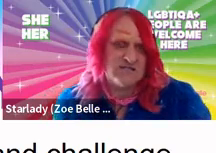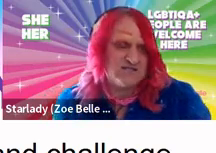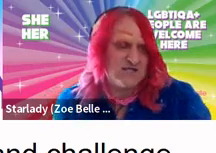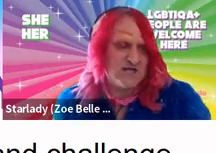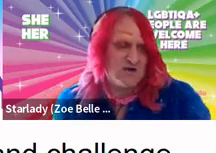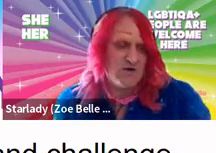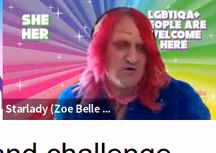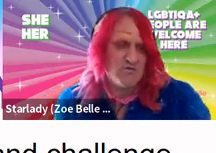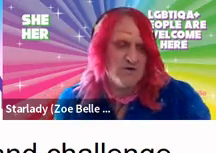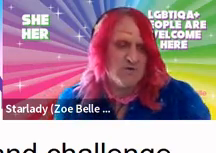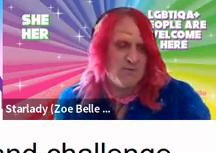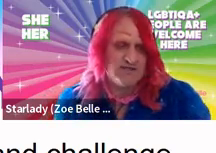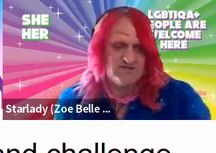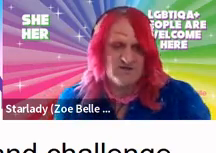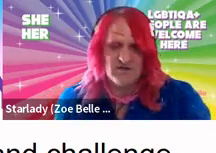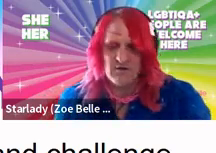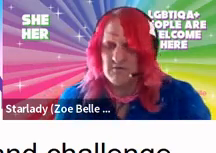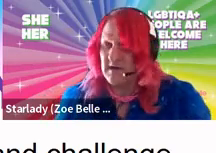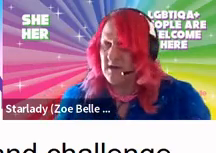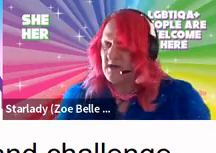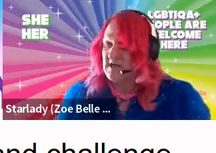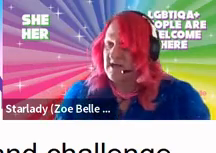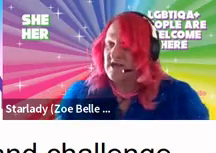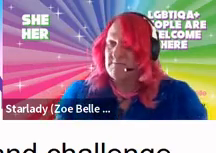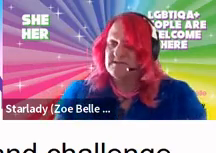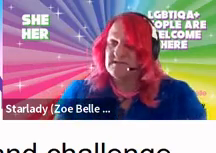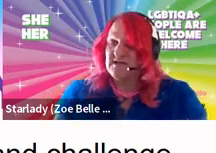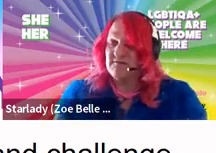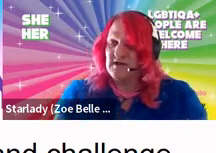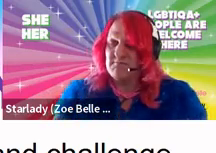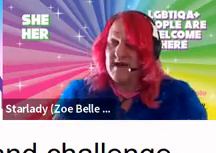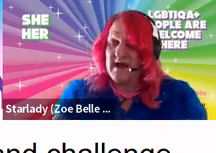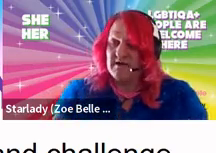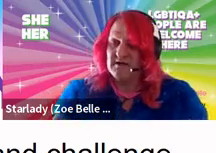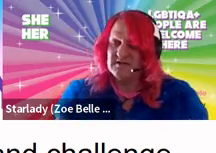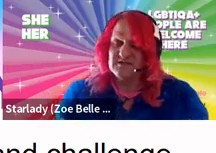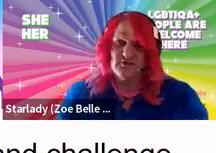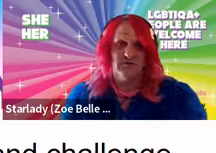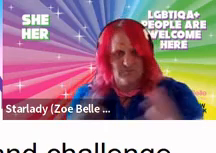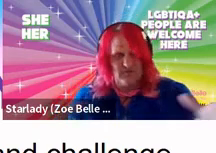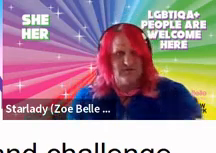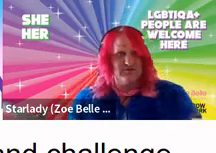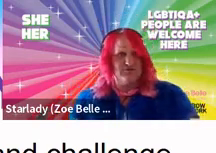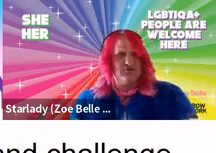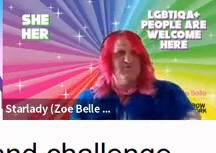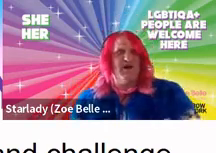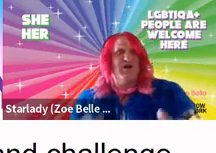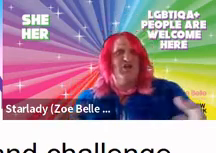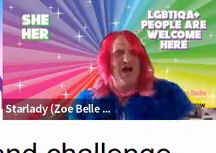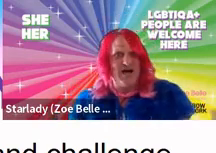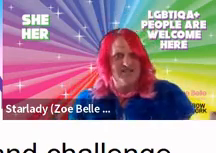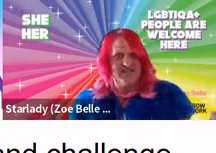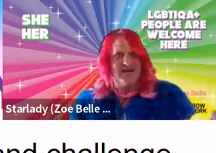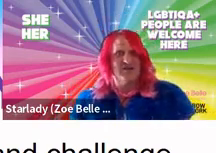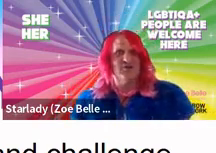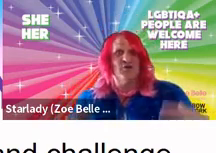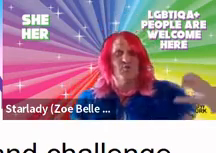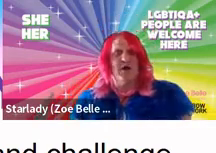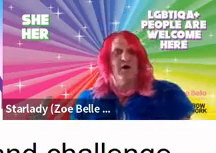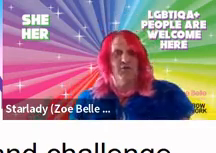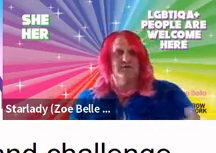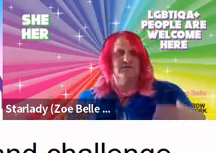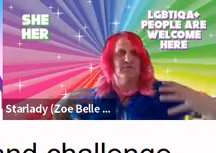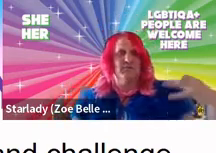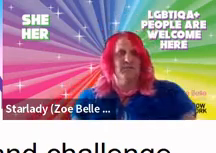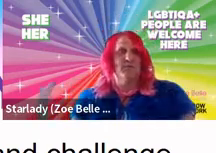to access like hormone replacement therapy, there can be significant barriers too. And so we're also talking about class here, you